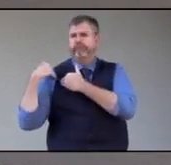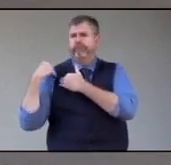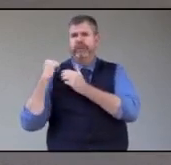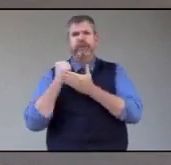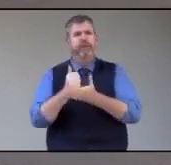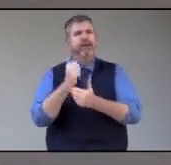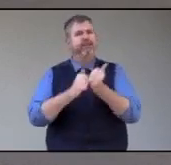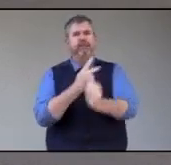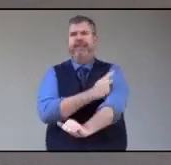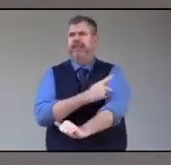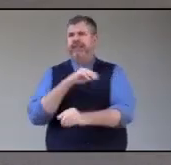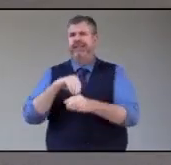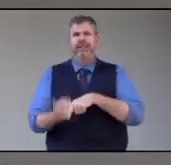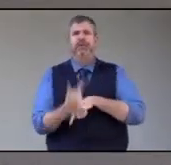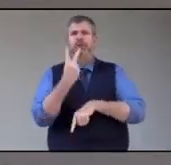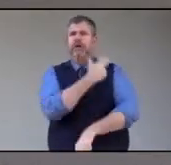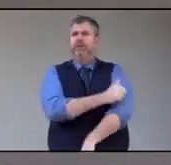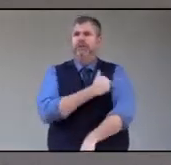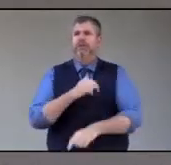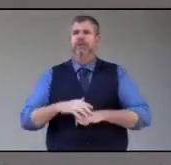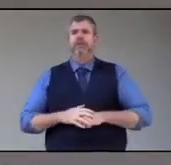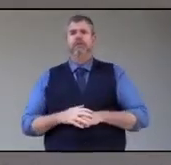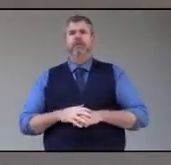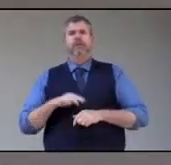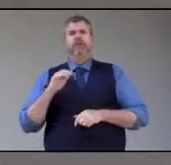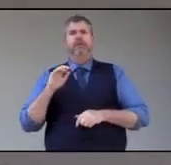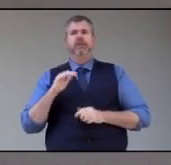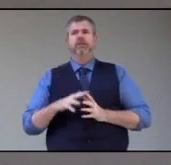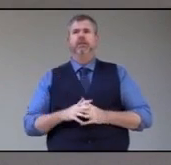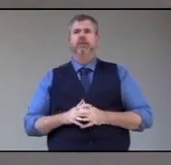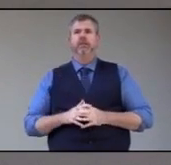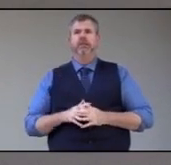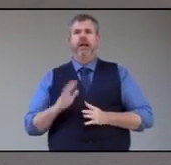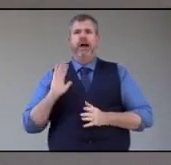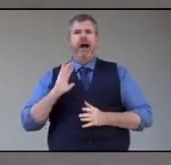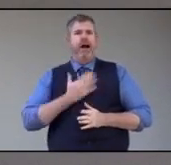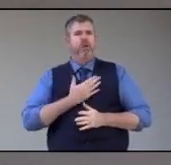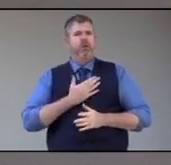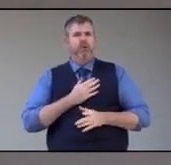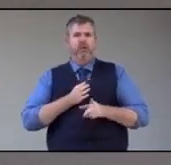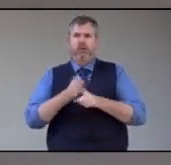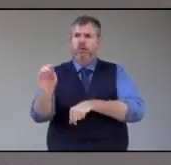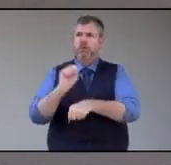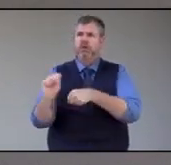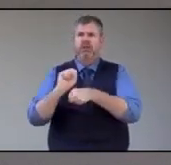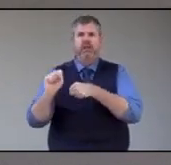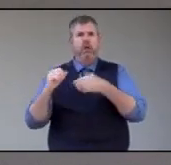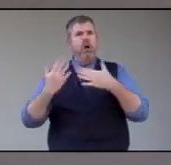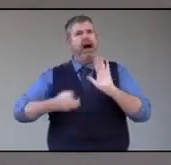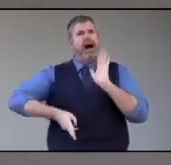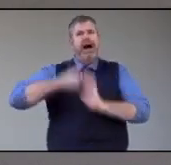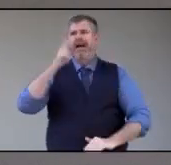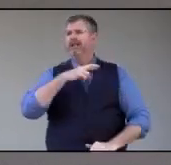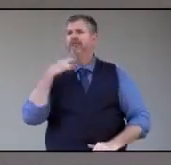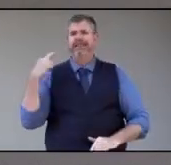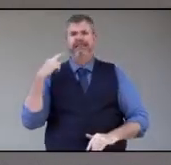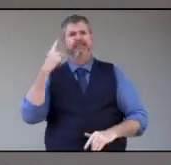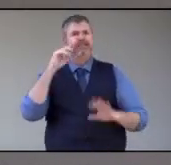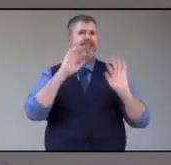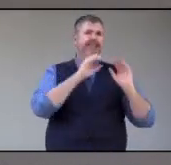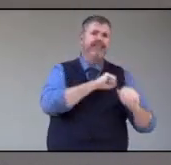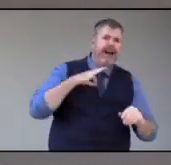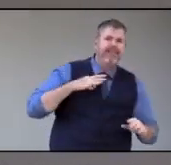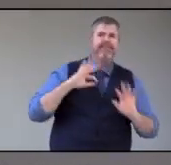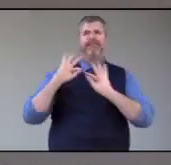with the understanding that our line of work can come at great personal risk for ourselves and even our families. However, the COVID-19